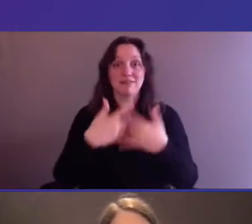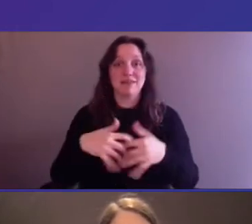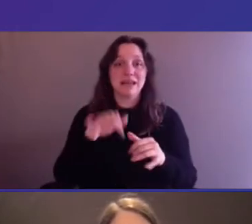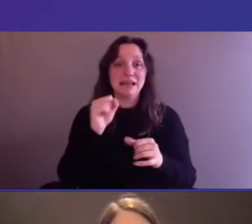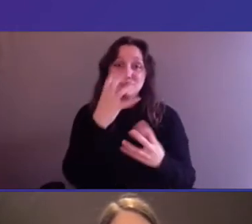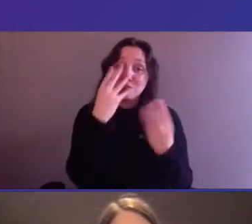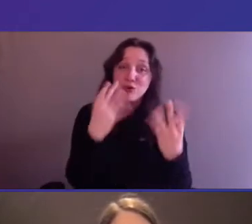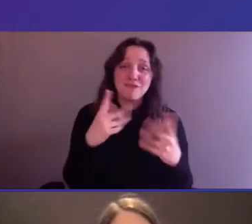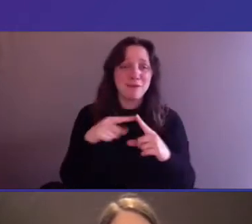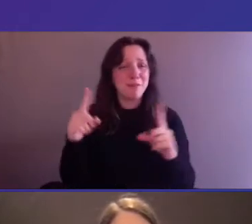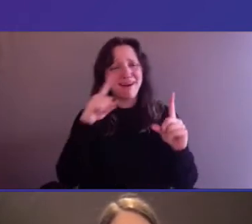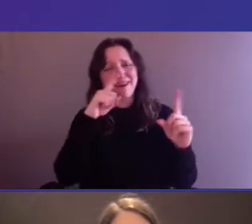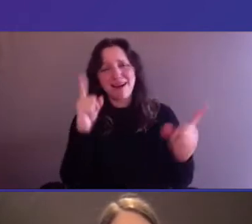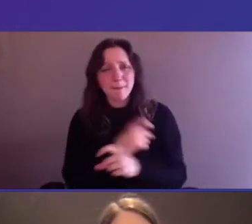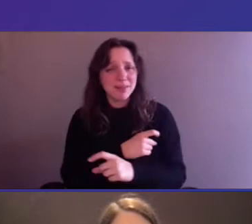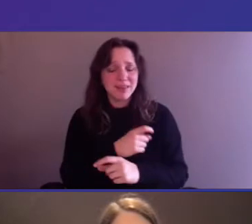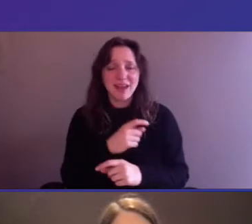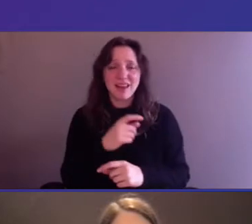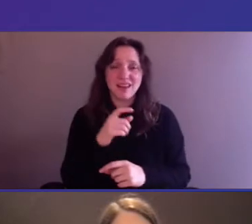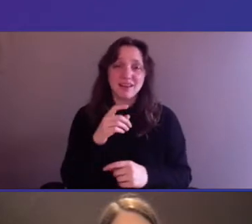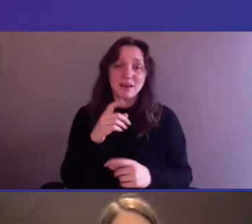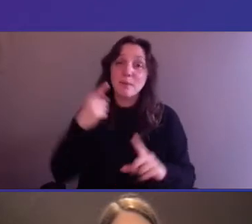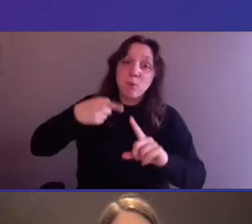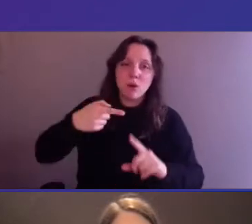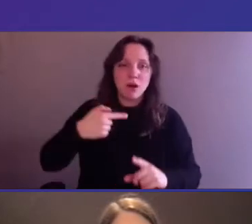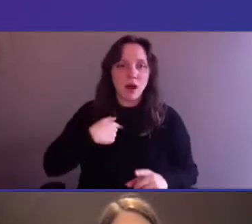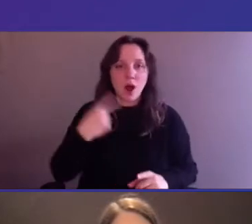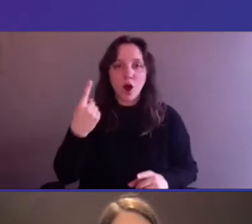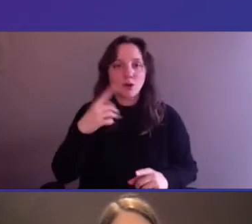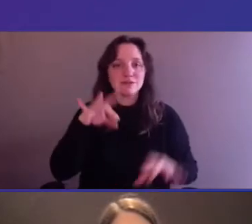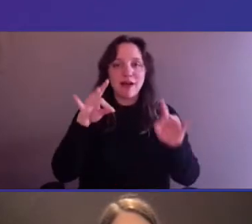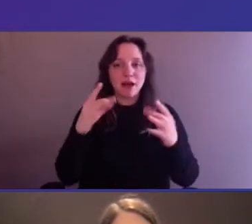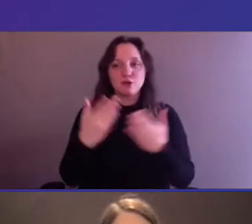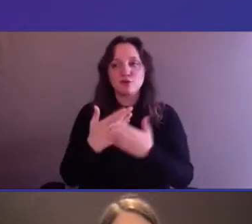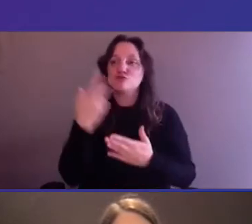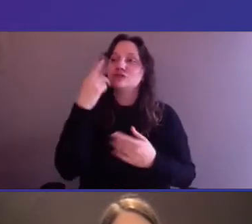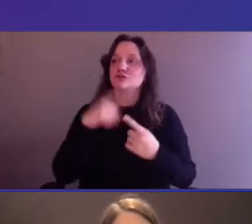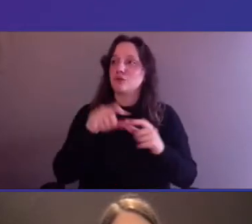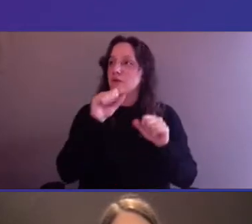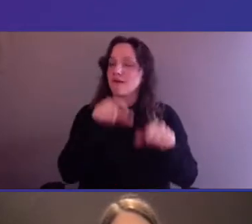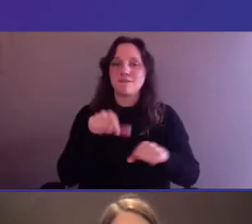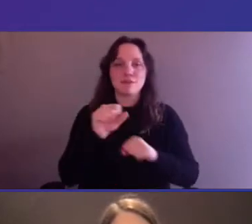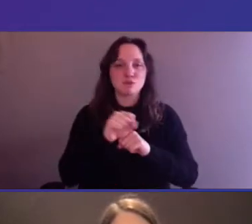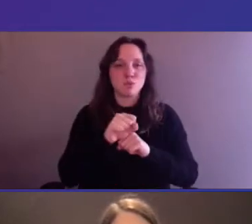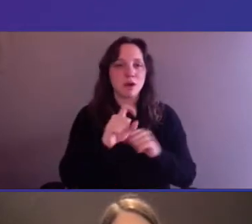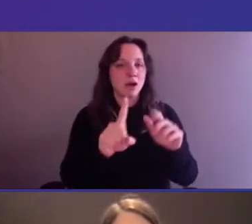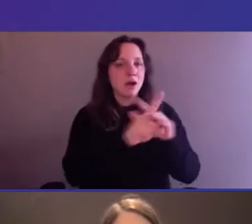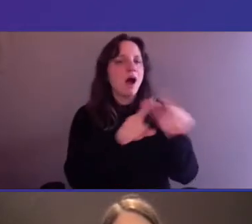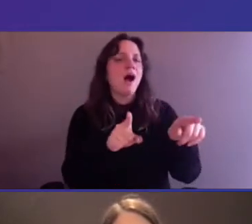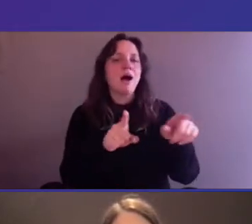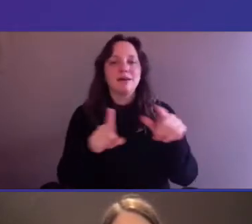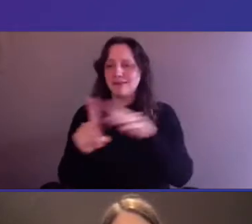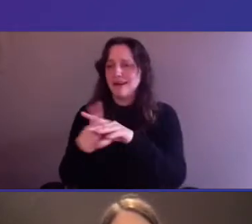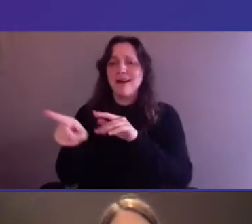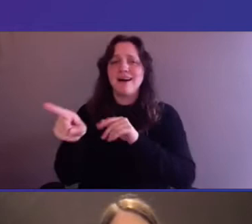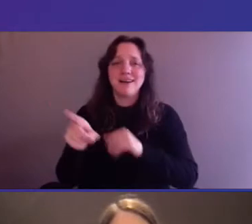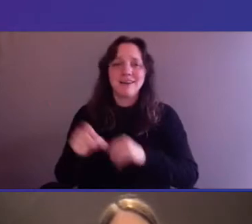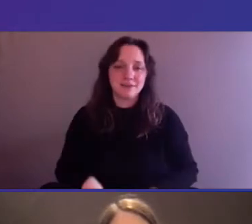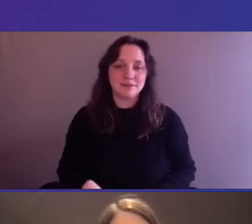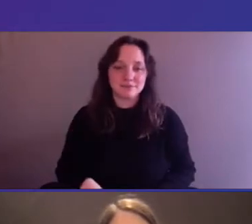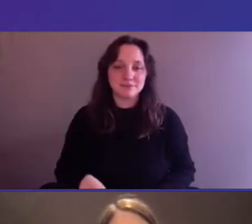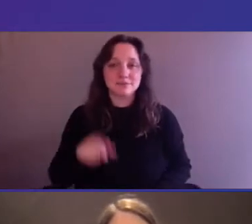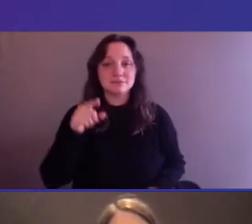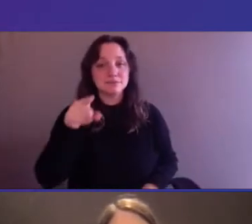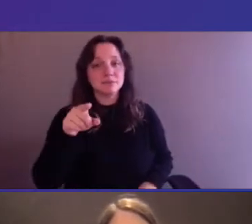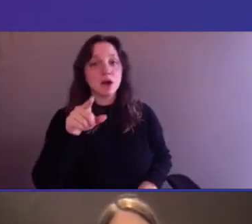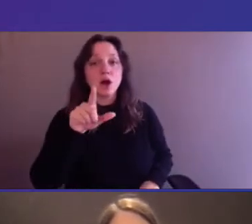raise that up, that I'm constantly finding new reasons to love this work, and just excited to be here. It's great. You make a really good point